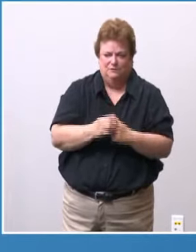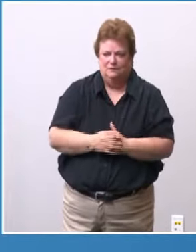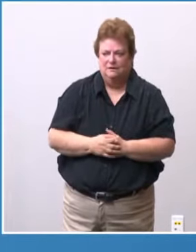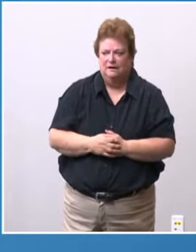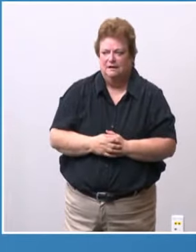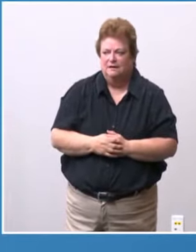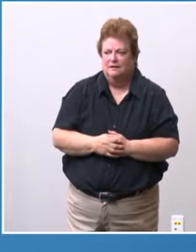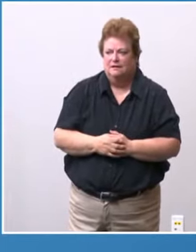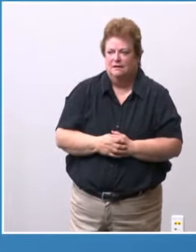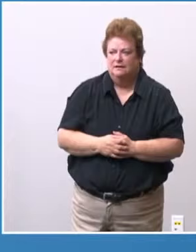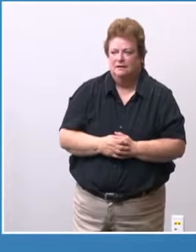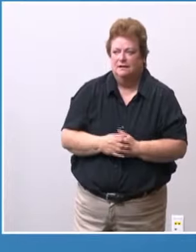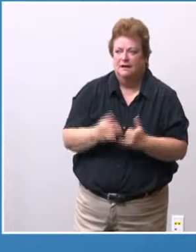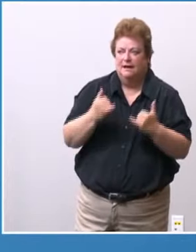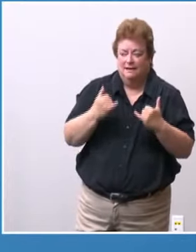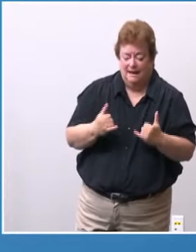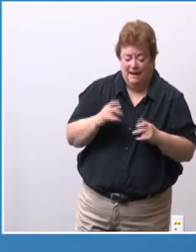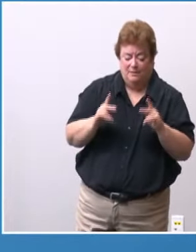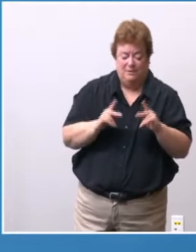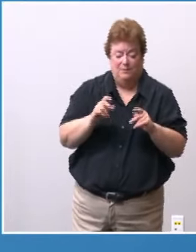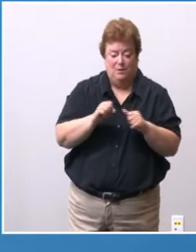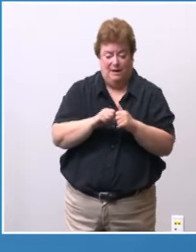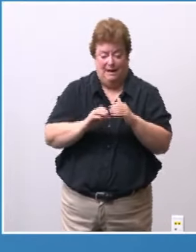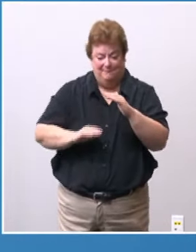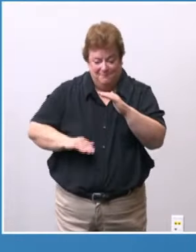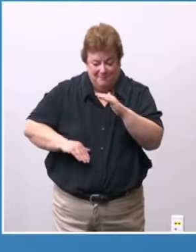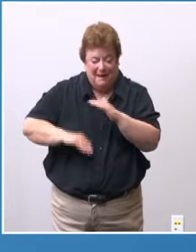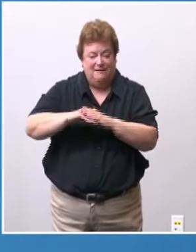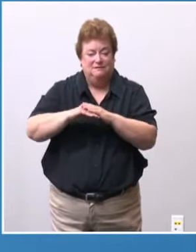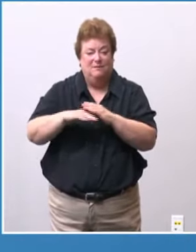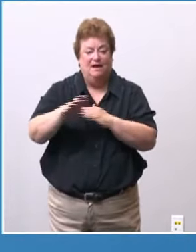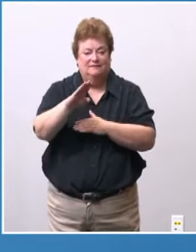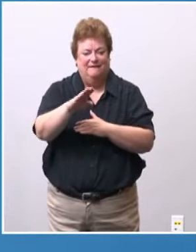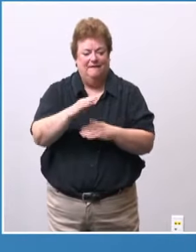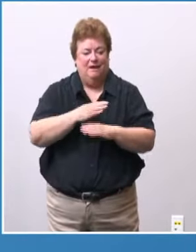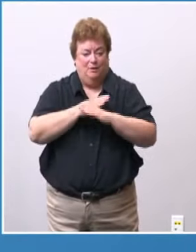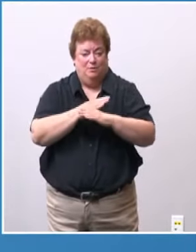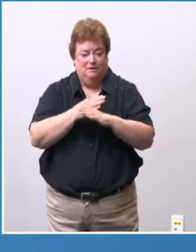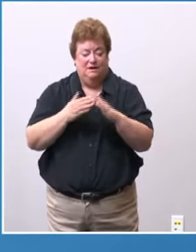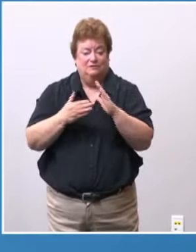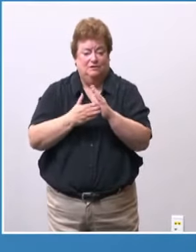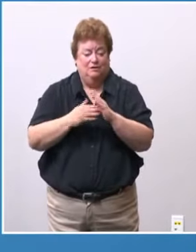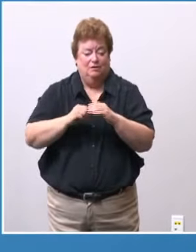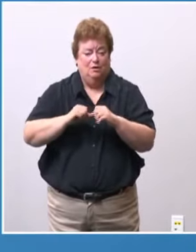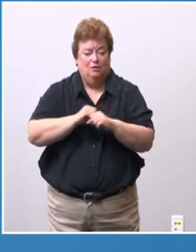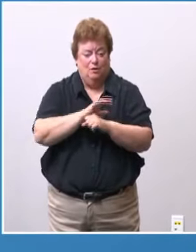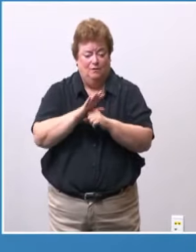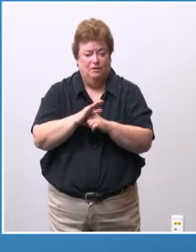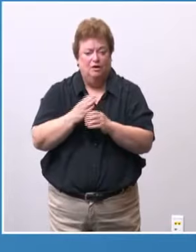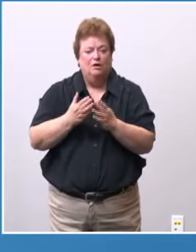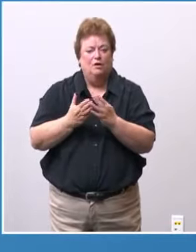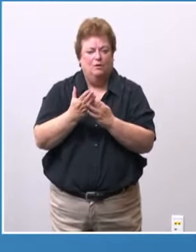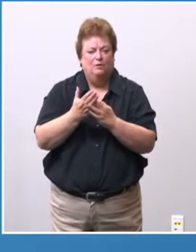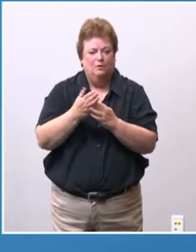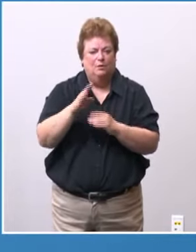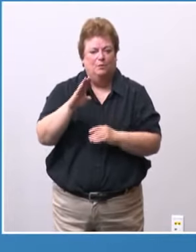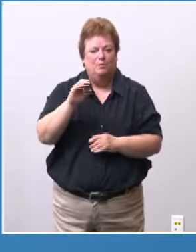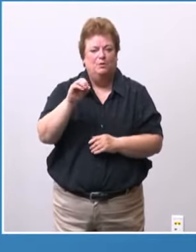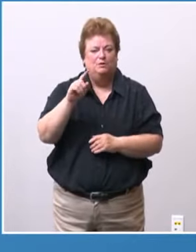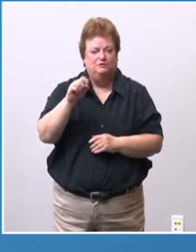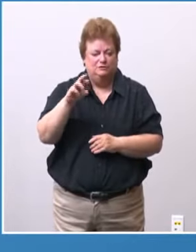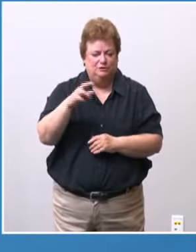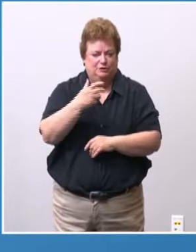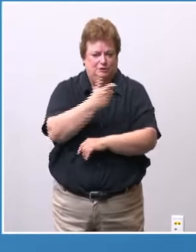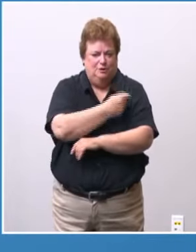Certain groups of people can now maximize their existing protection against COVID-19 and its variants through a booster dose of